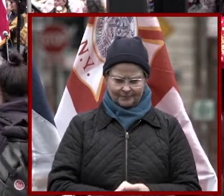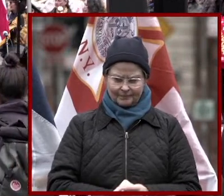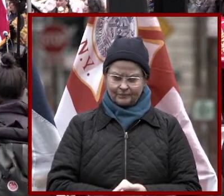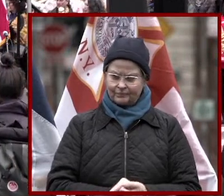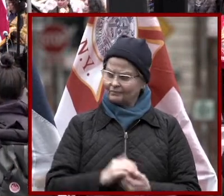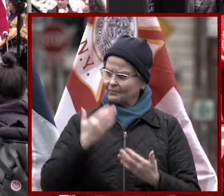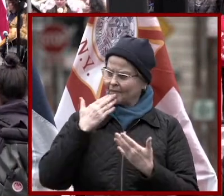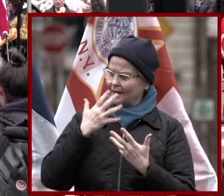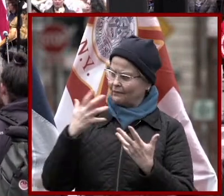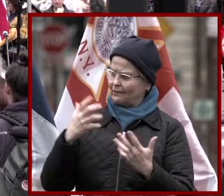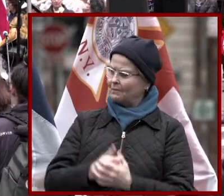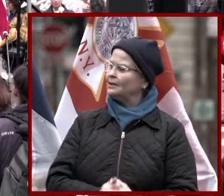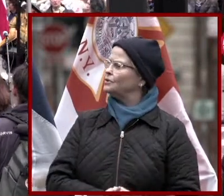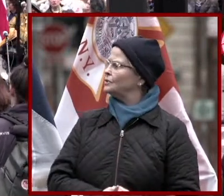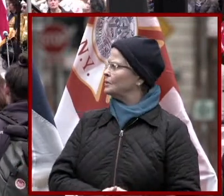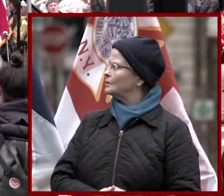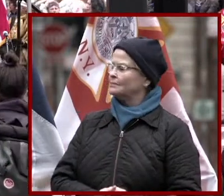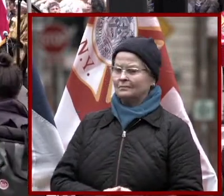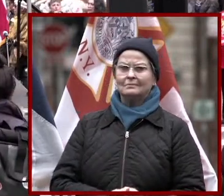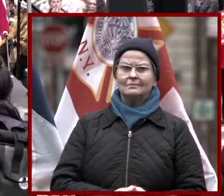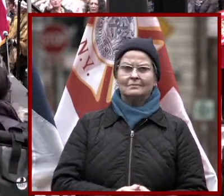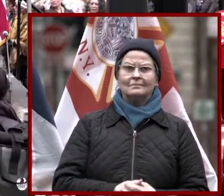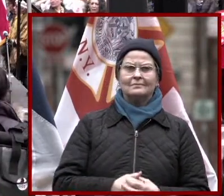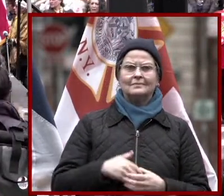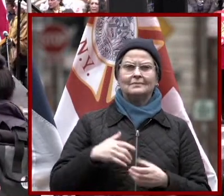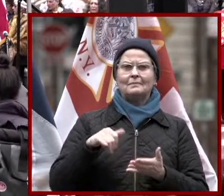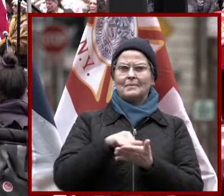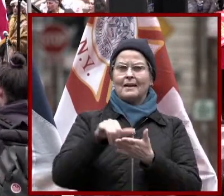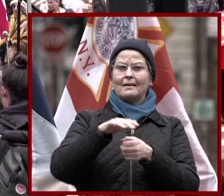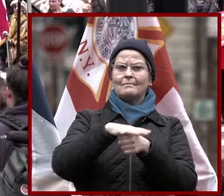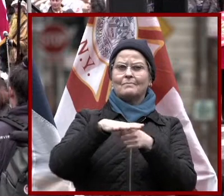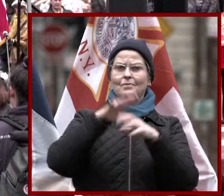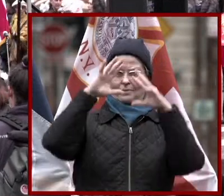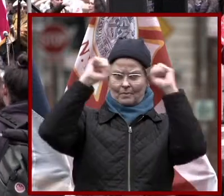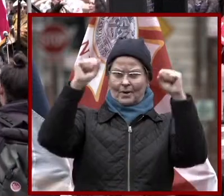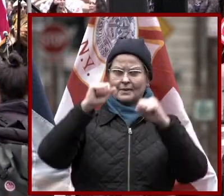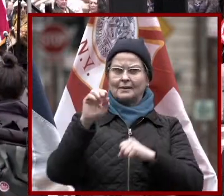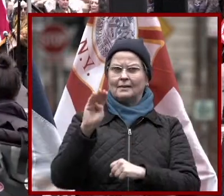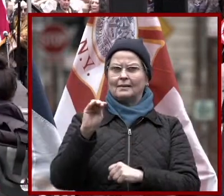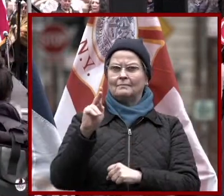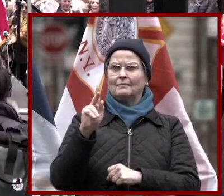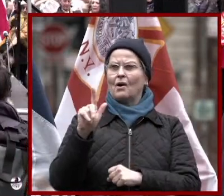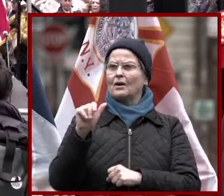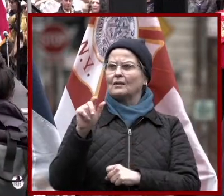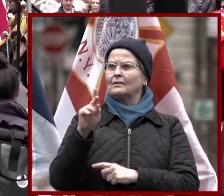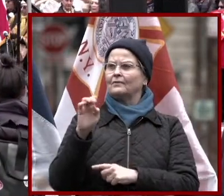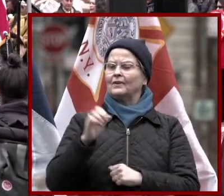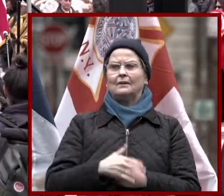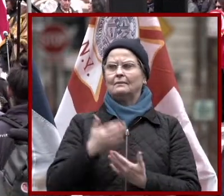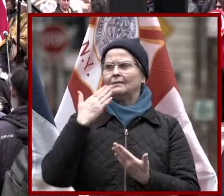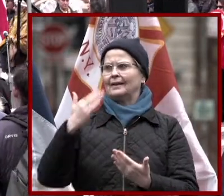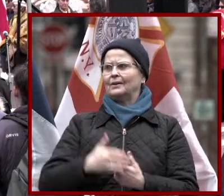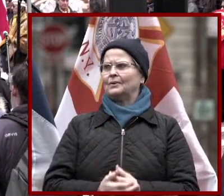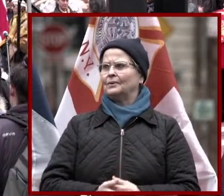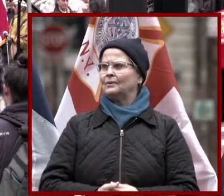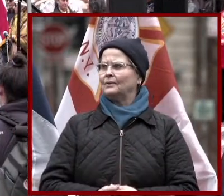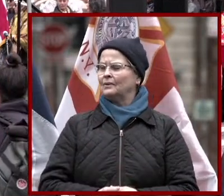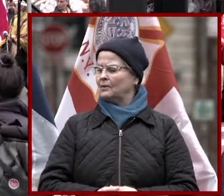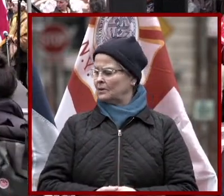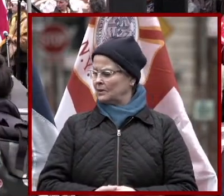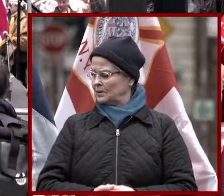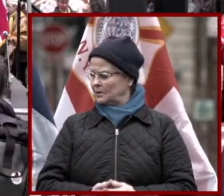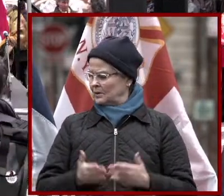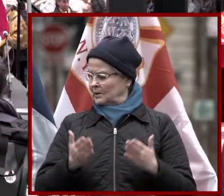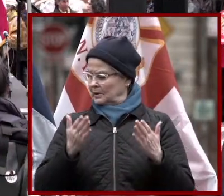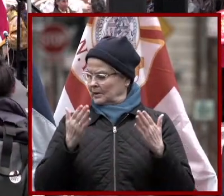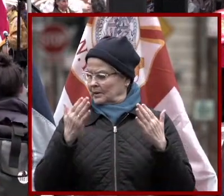Thank you very much, Borough President Mark Levine. We certainly appreciate those comments and appreciate your support. The next person that